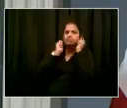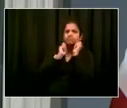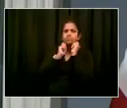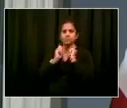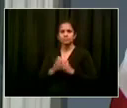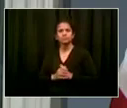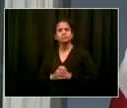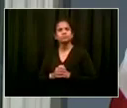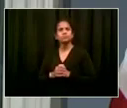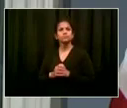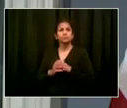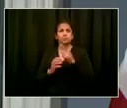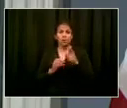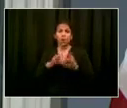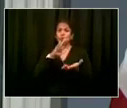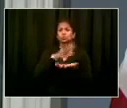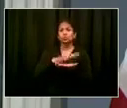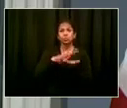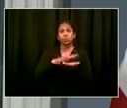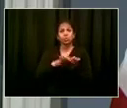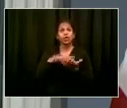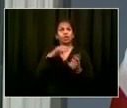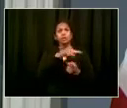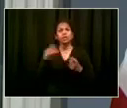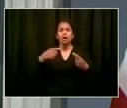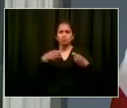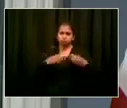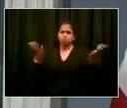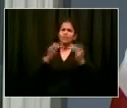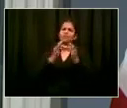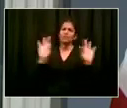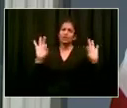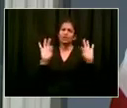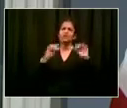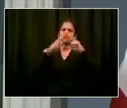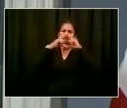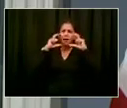to ensure that kids wear masks outside of school as well.